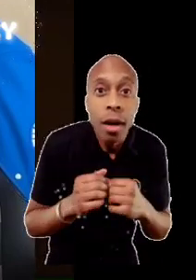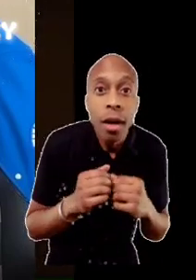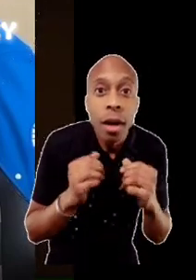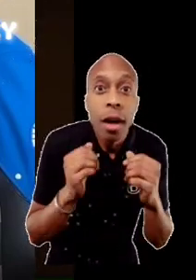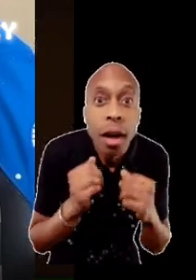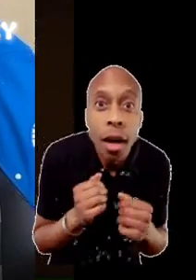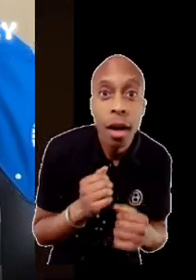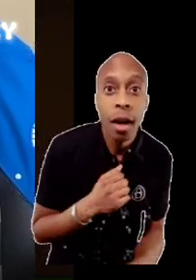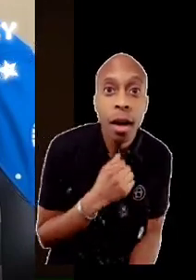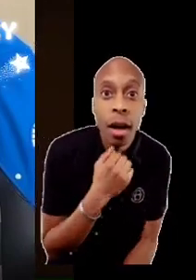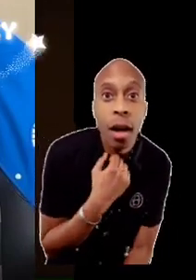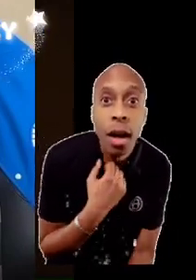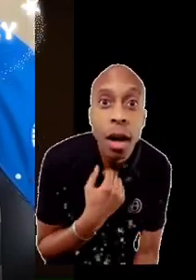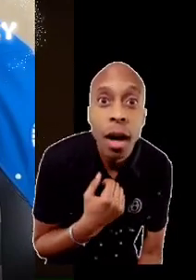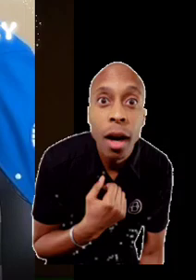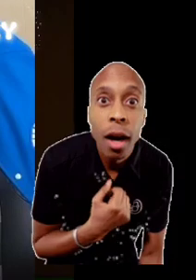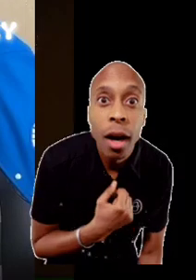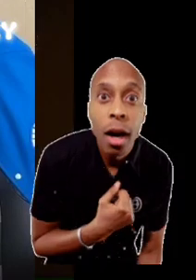church.